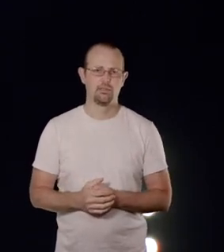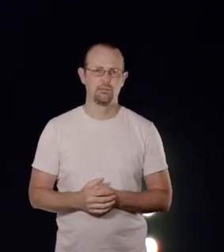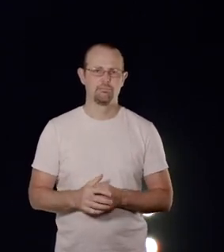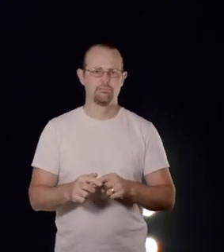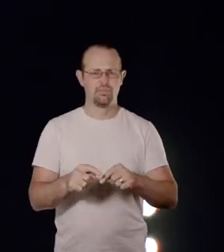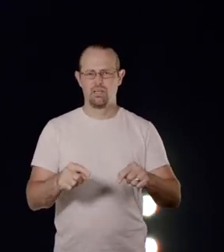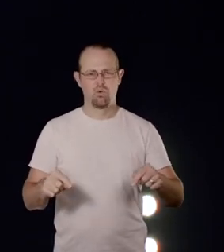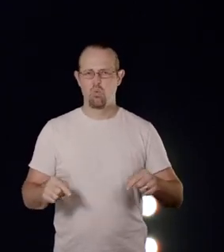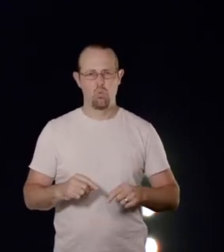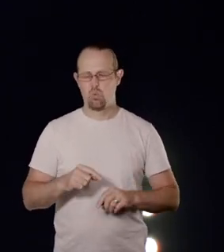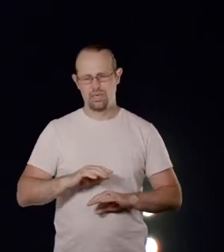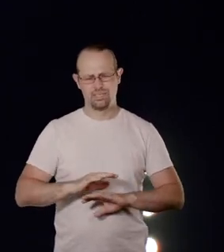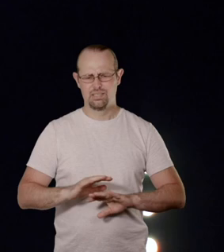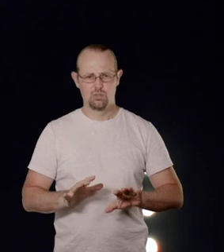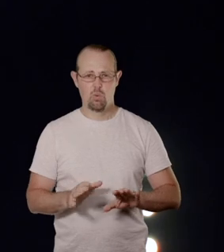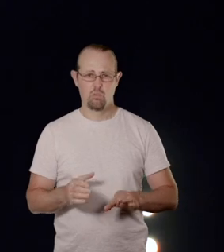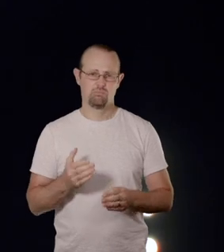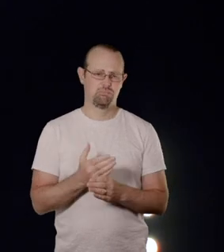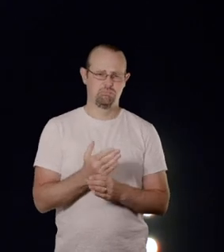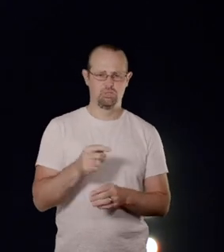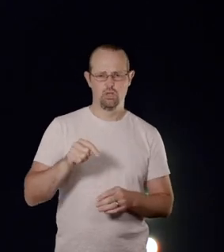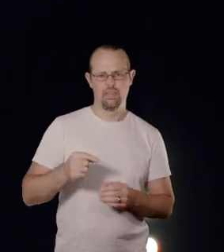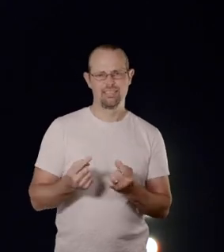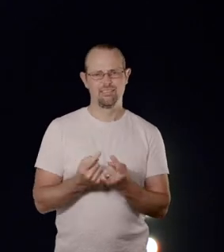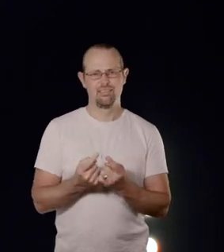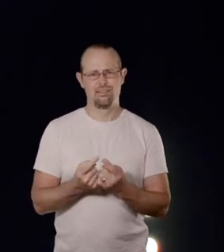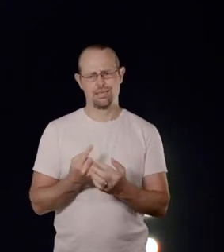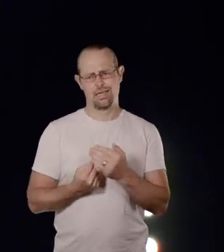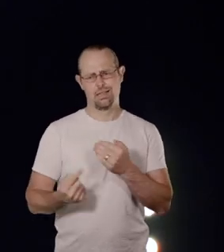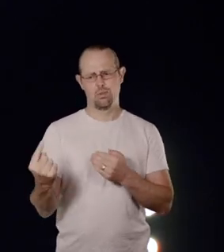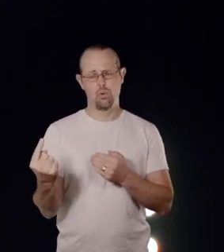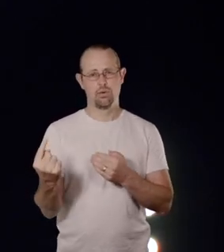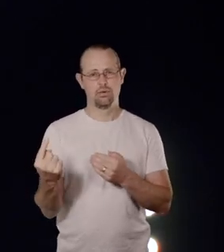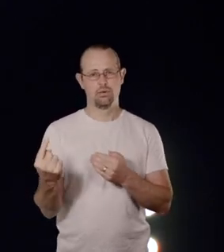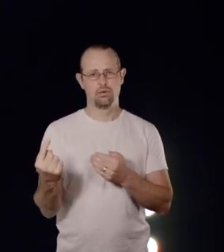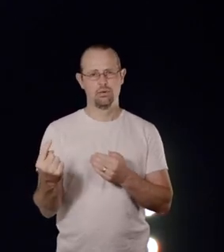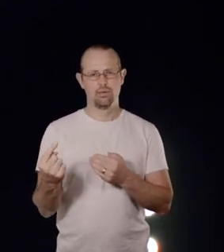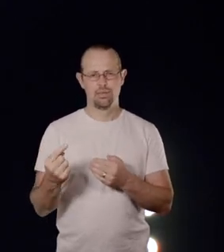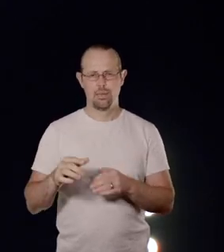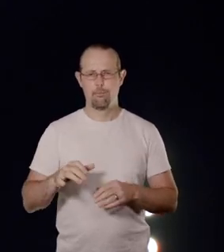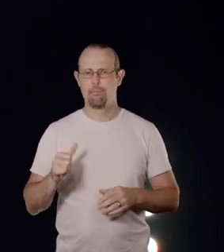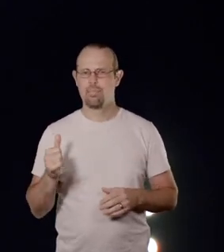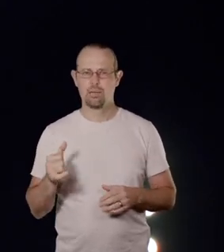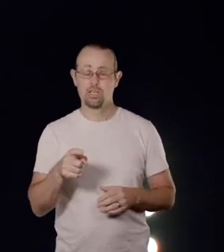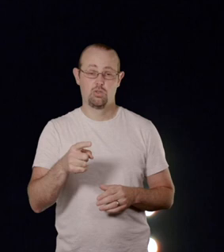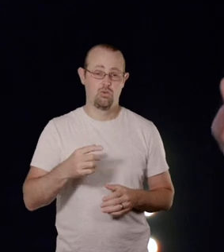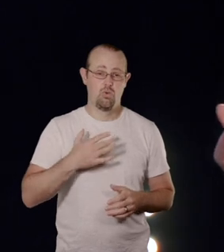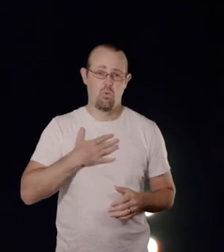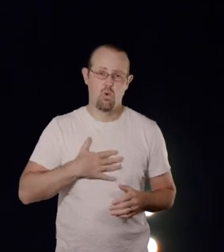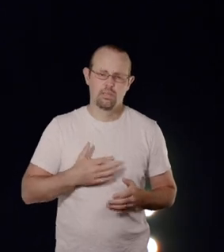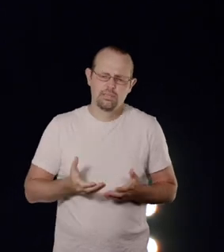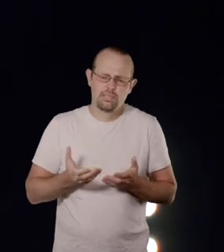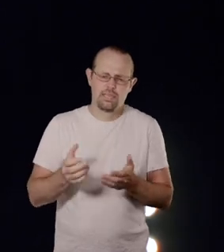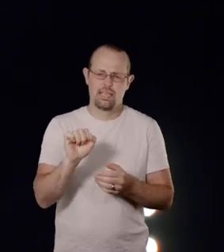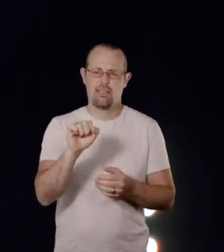us needs to do this thing alone. And I'm going to pray with you if you want to give your life to Jesus today. Maybe you're not sure about your salvation. Something happened